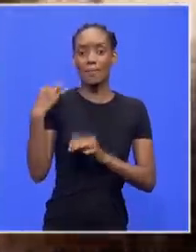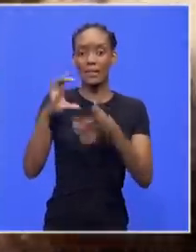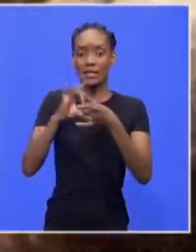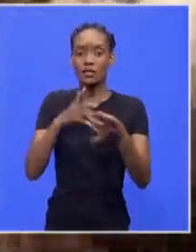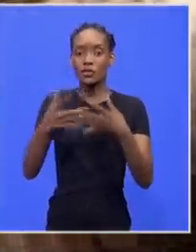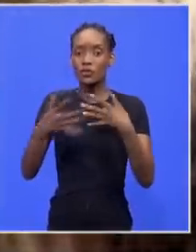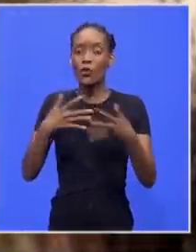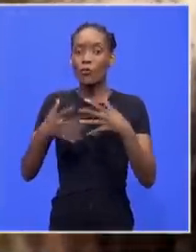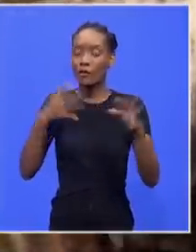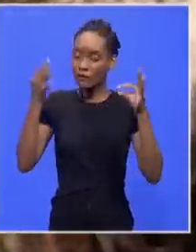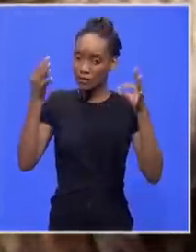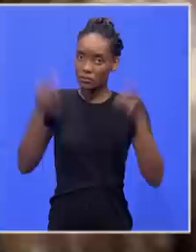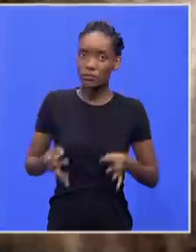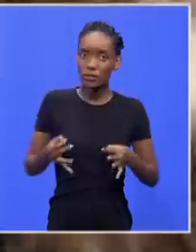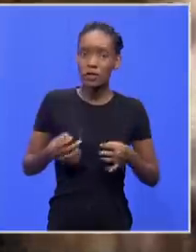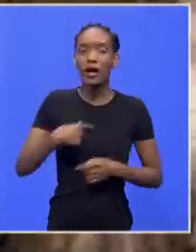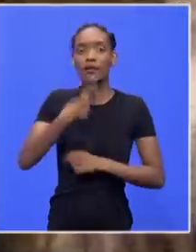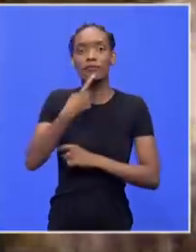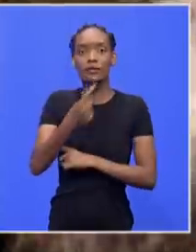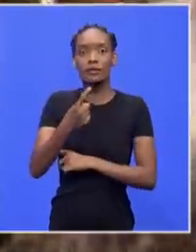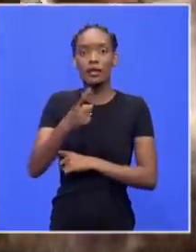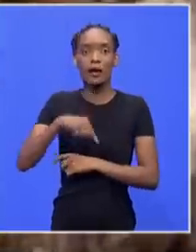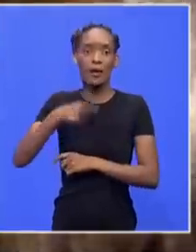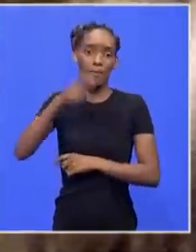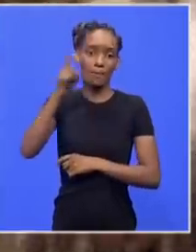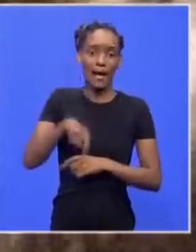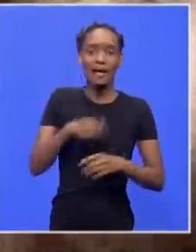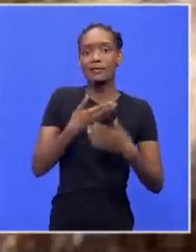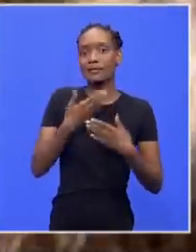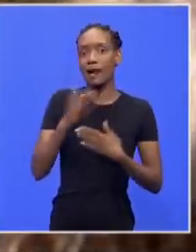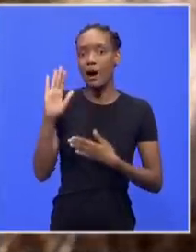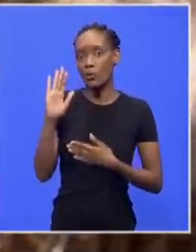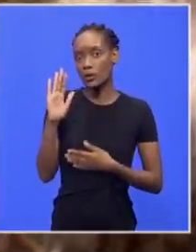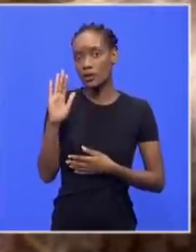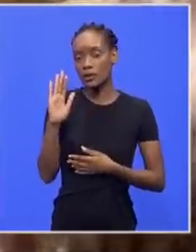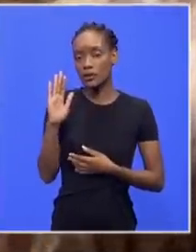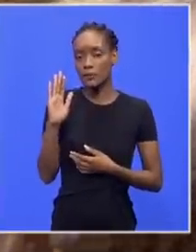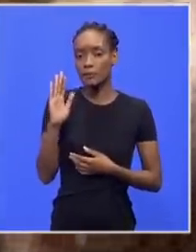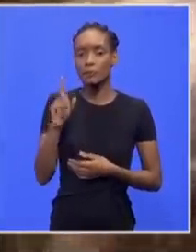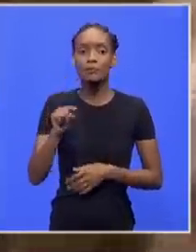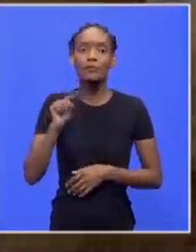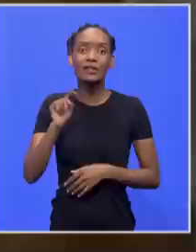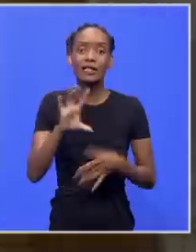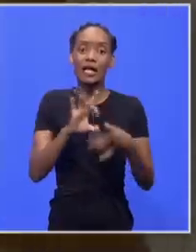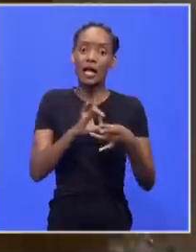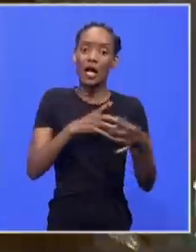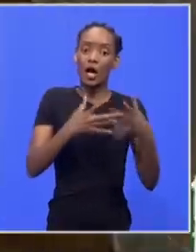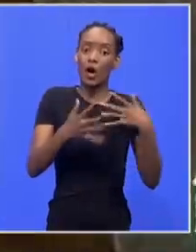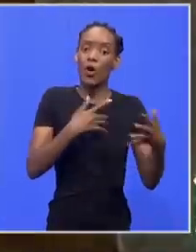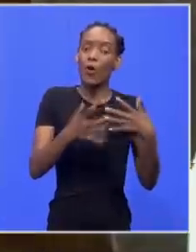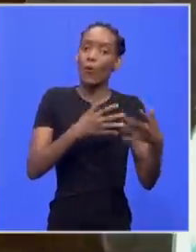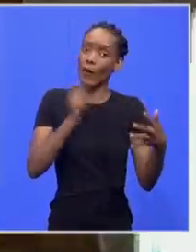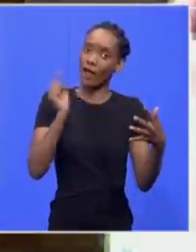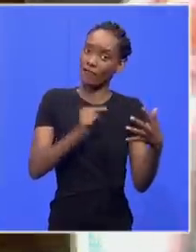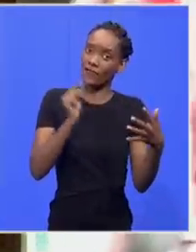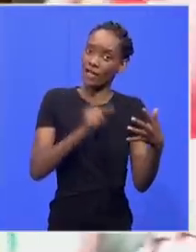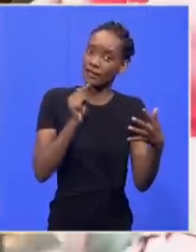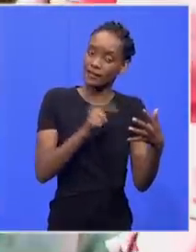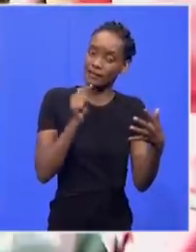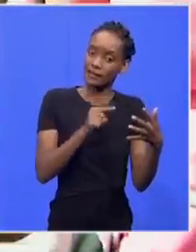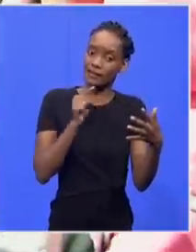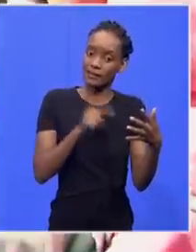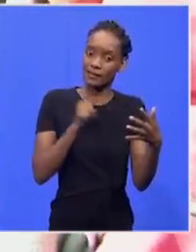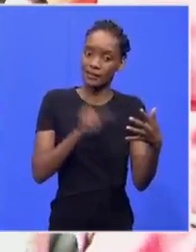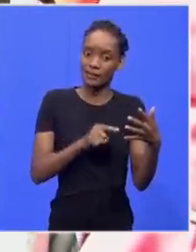decision. He said they must take us out. Those bulangeti we have is the Oma face we give us. It's the bulangeti